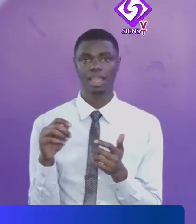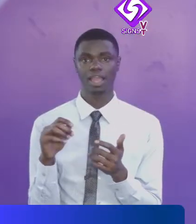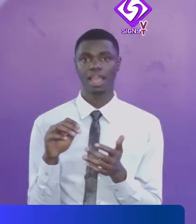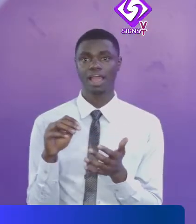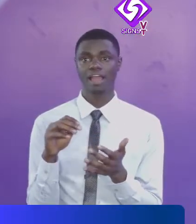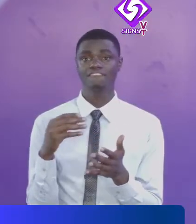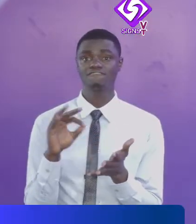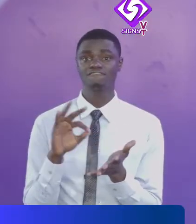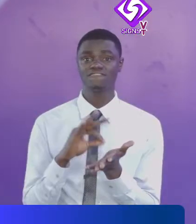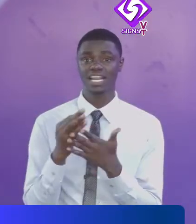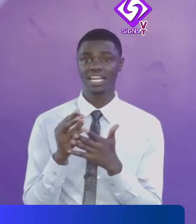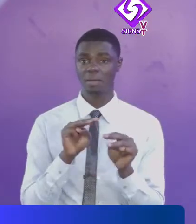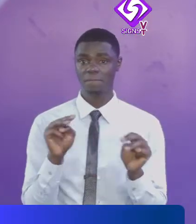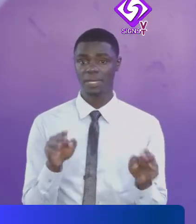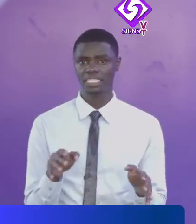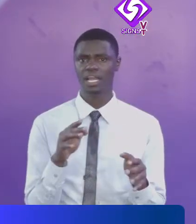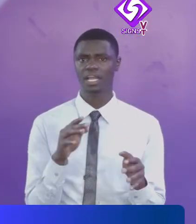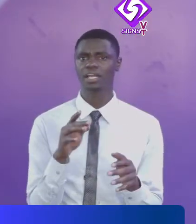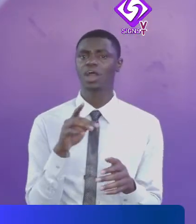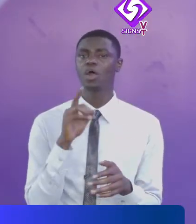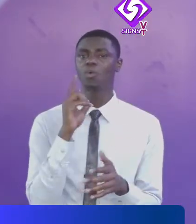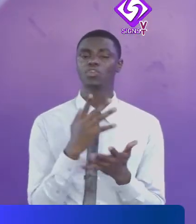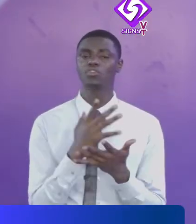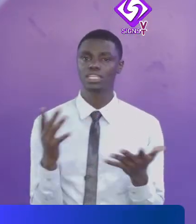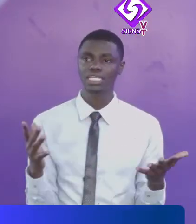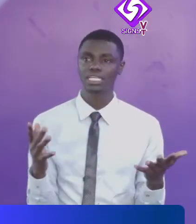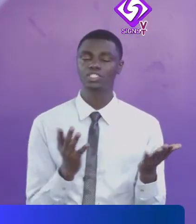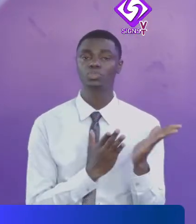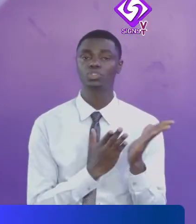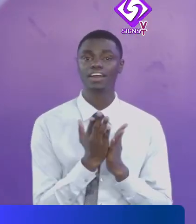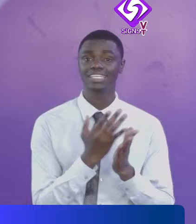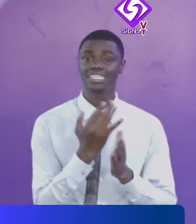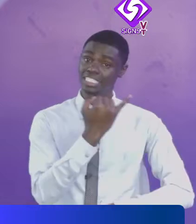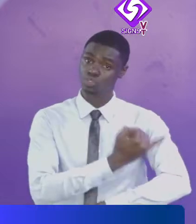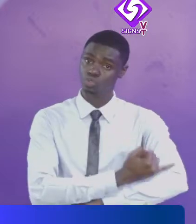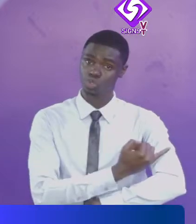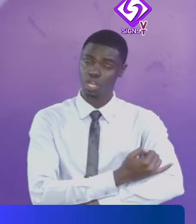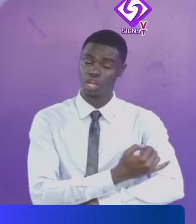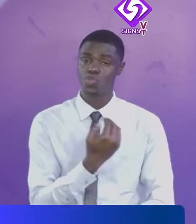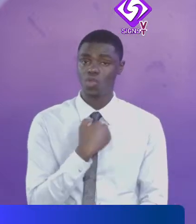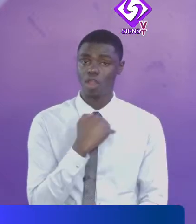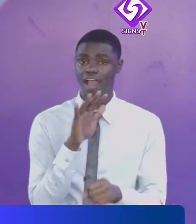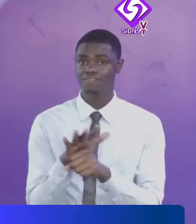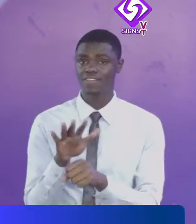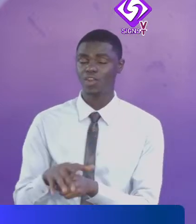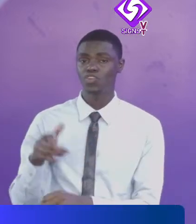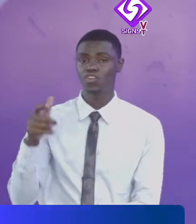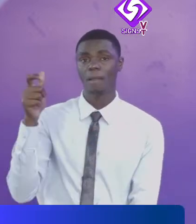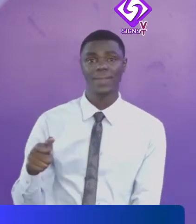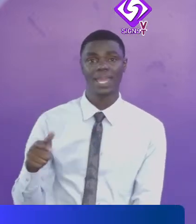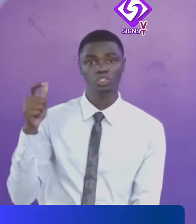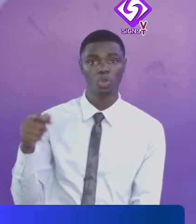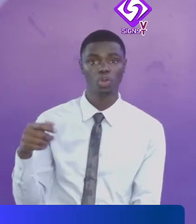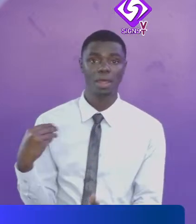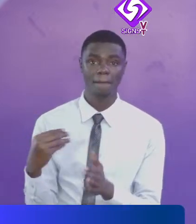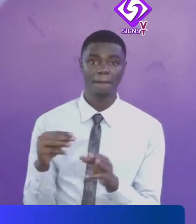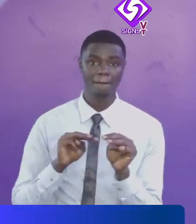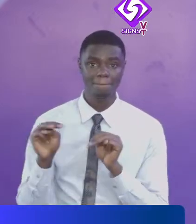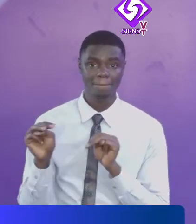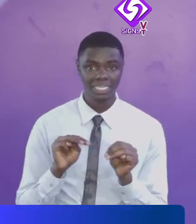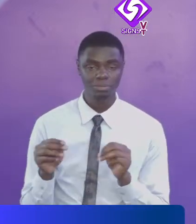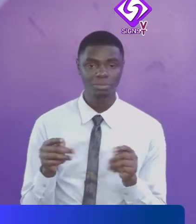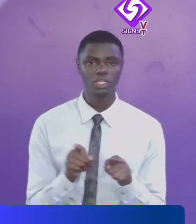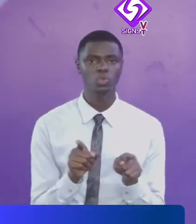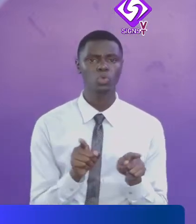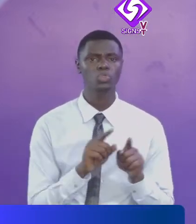one of the things that they have done is served institutions primarily. So you have a lot of pension management, a lot of corporate